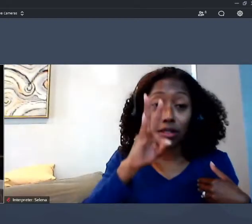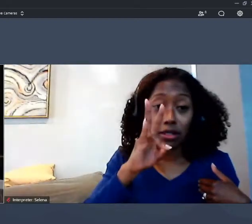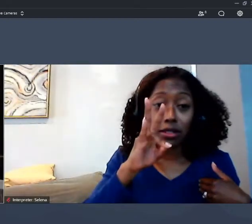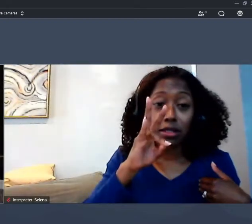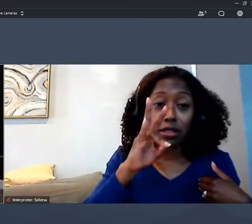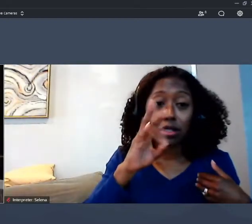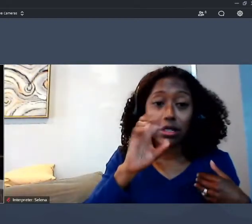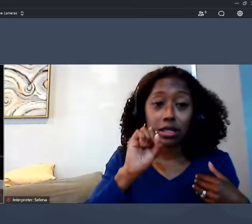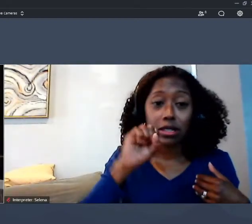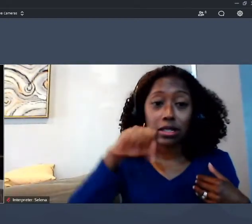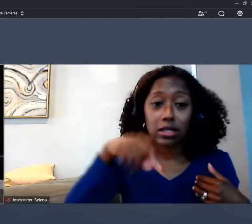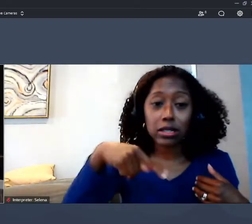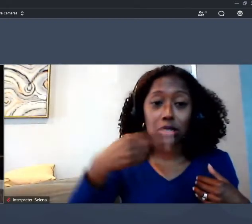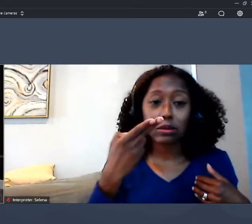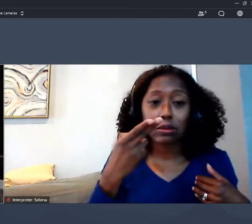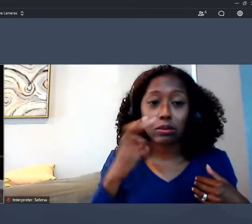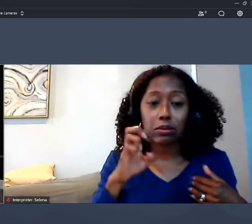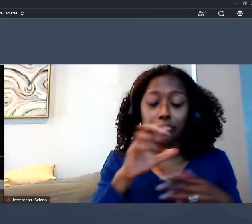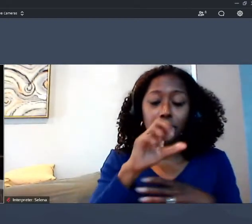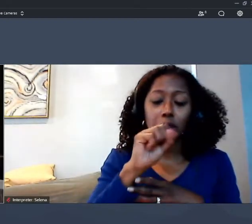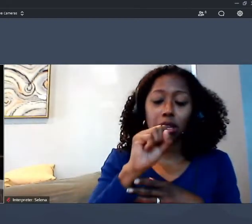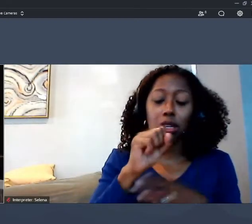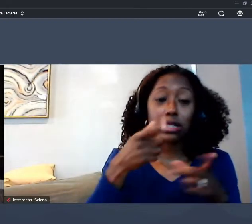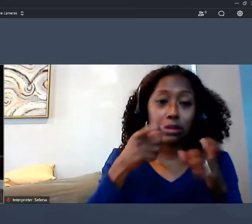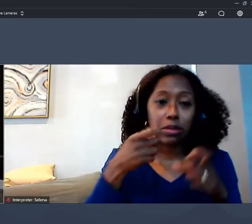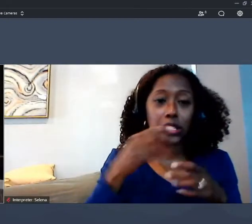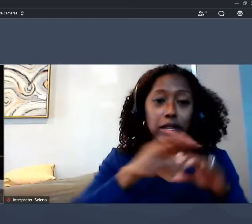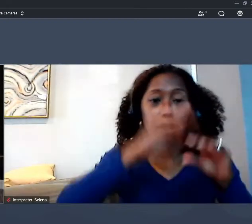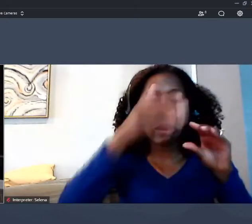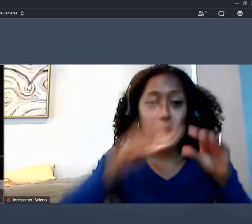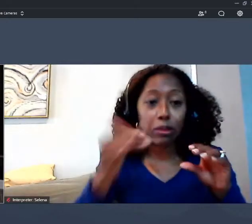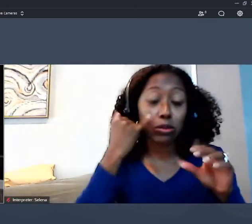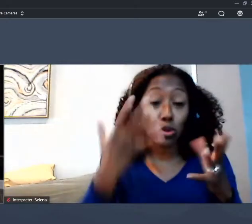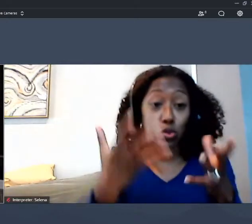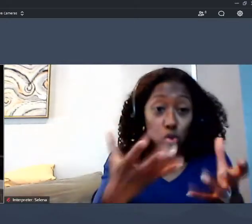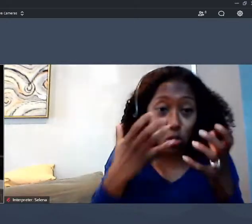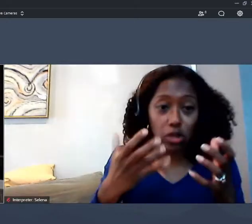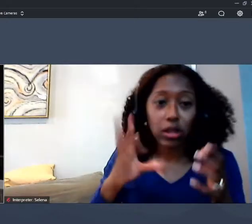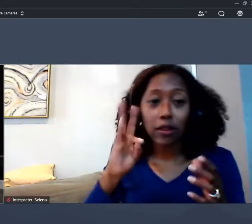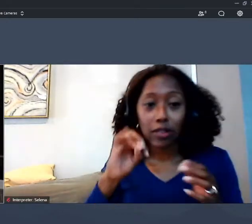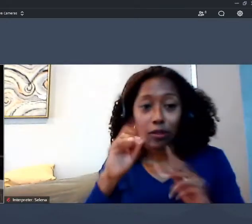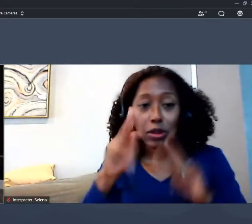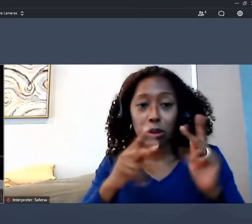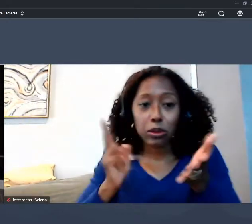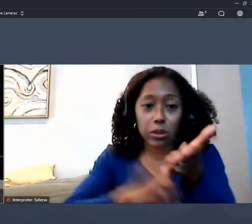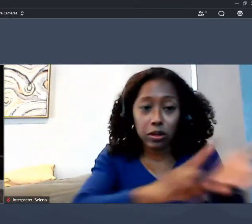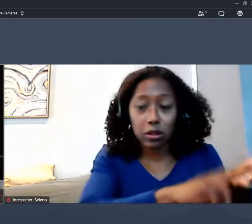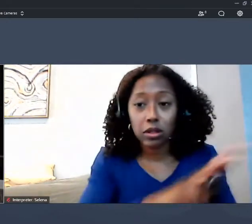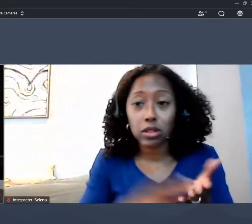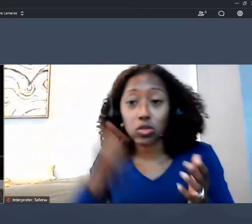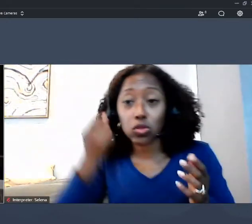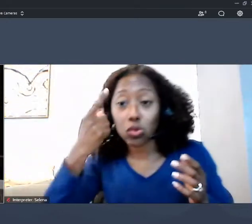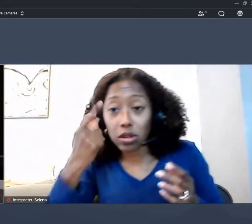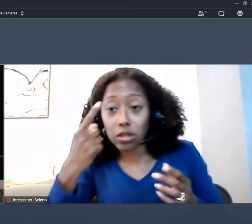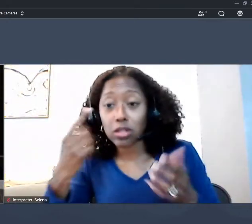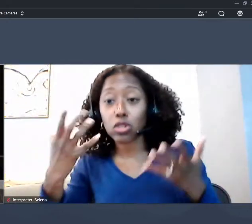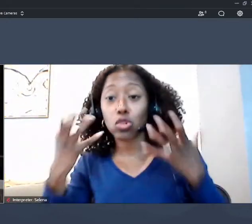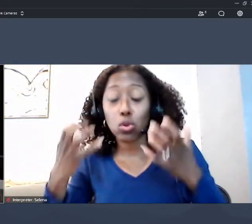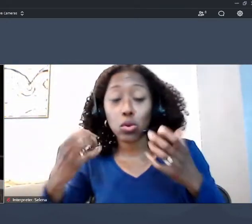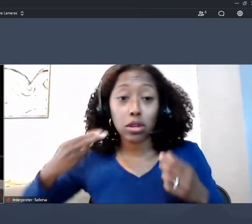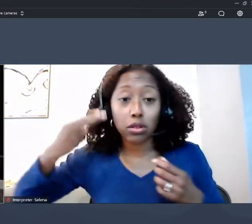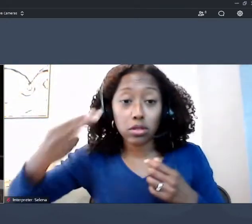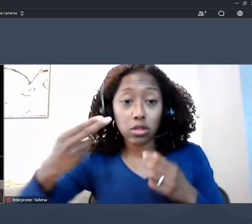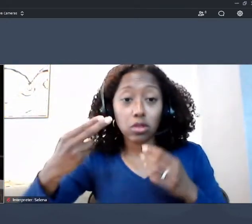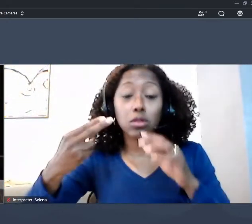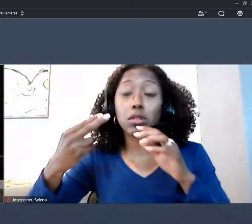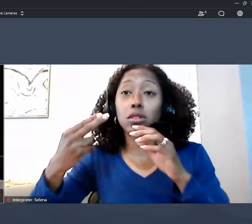humps. So I understand, Becca, I understand Crosstown's desire to maintain the historical integrity of their